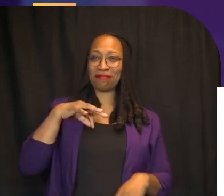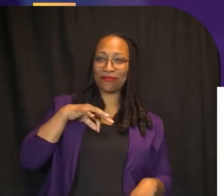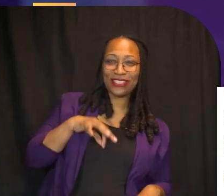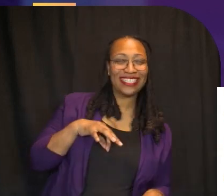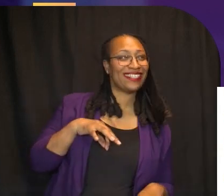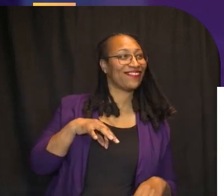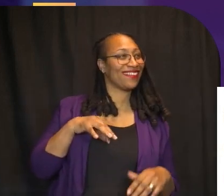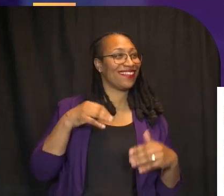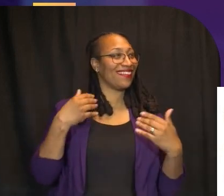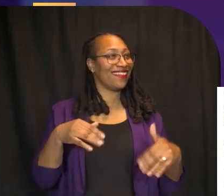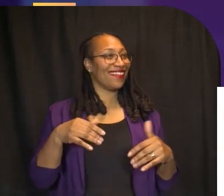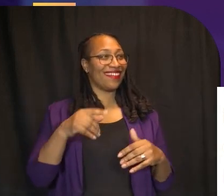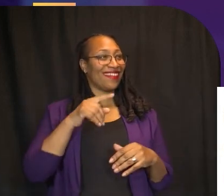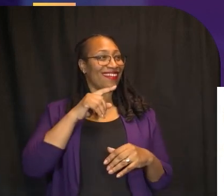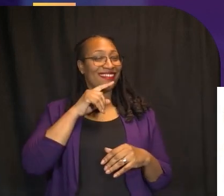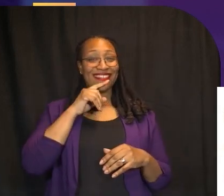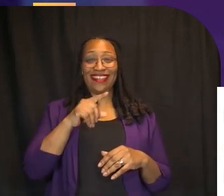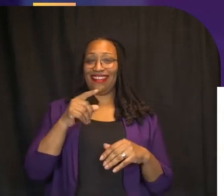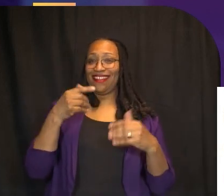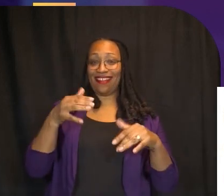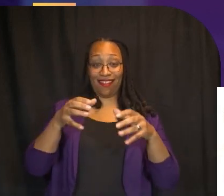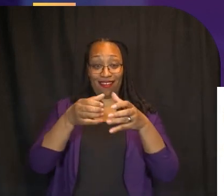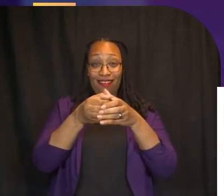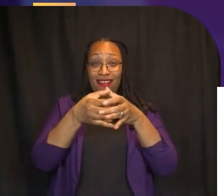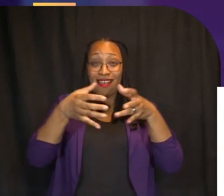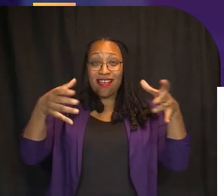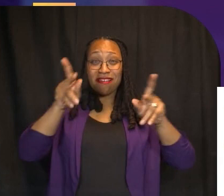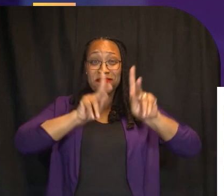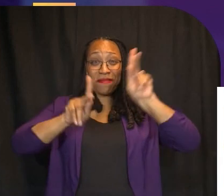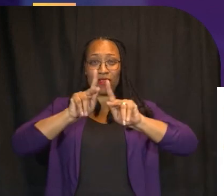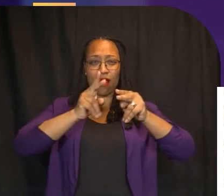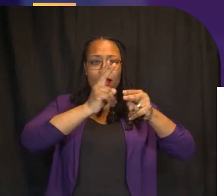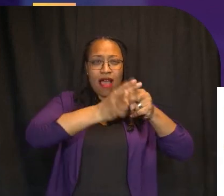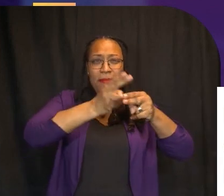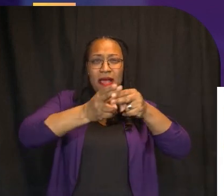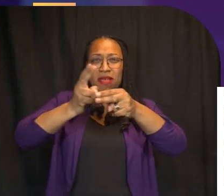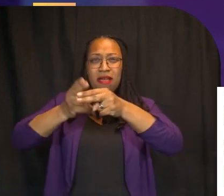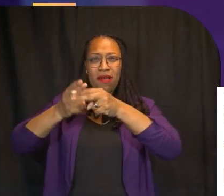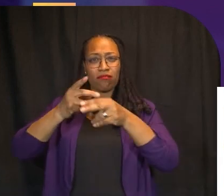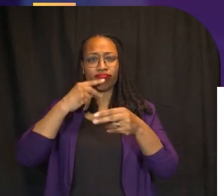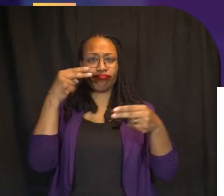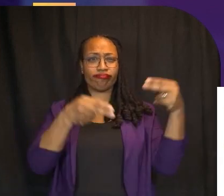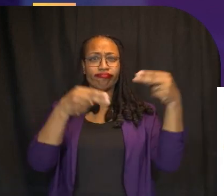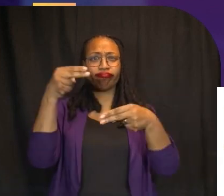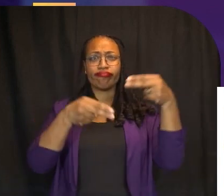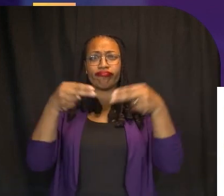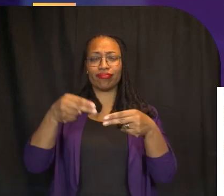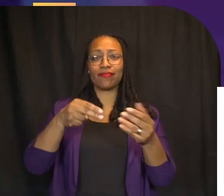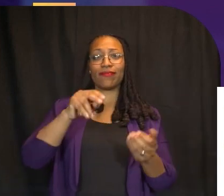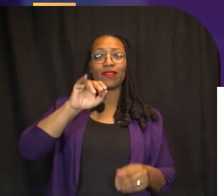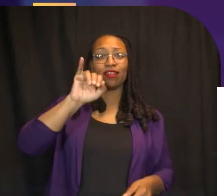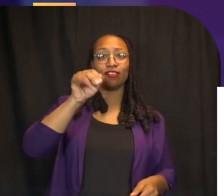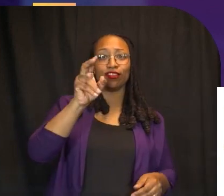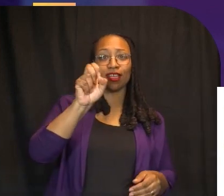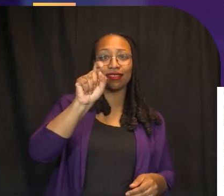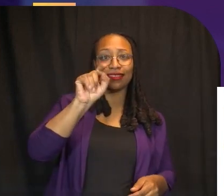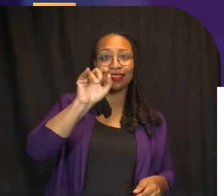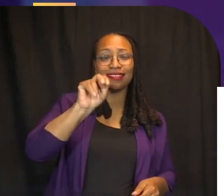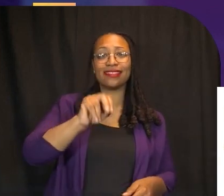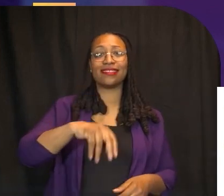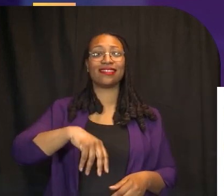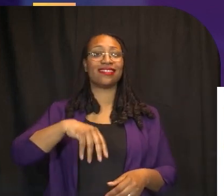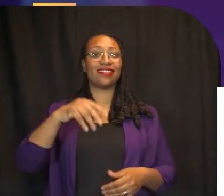Heumann, Tony Coelho, and so many more. This includes leaders that are changing the way we look at